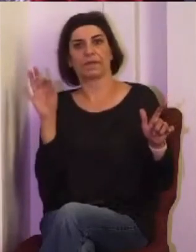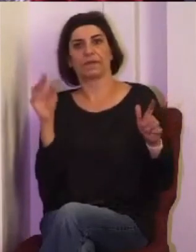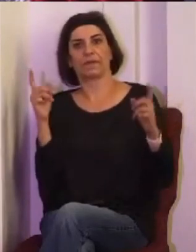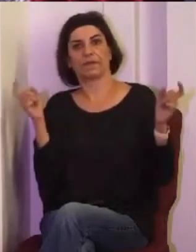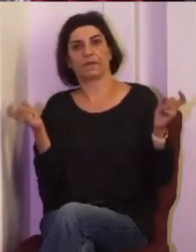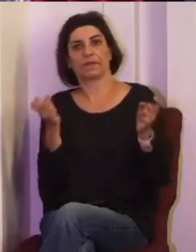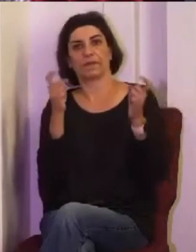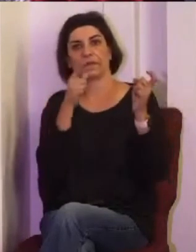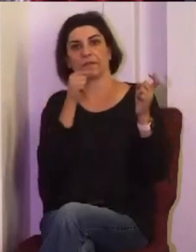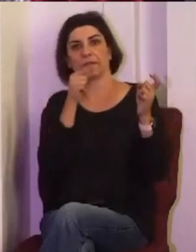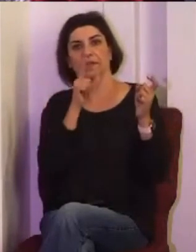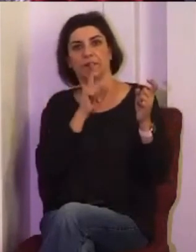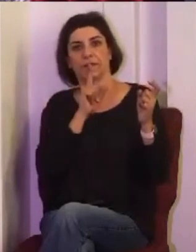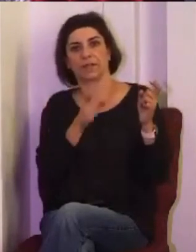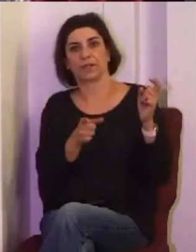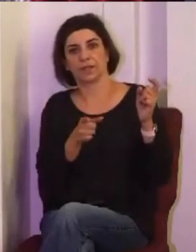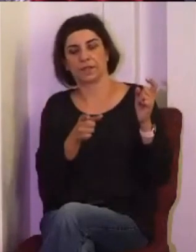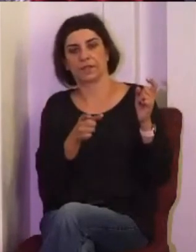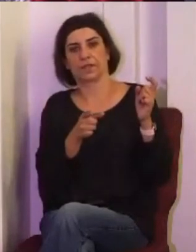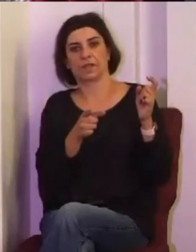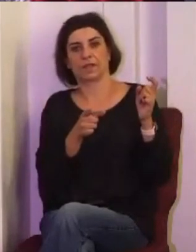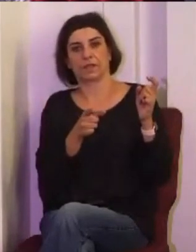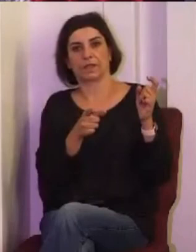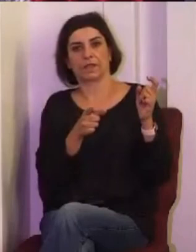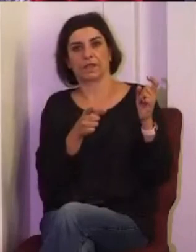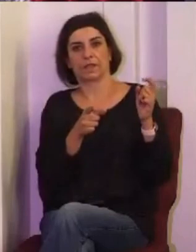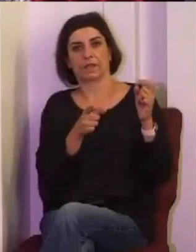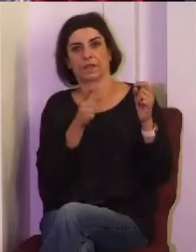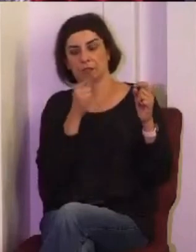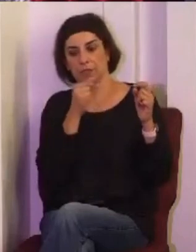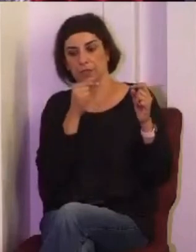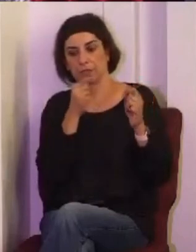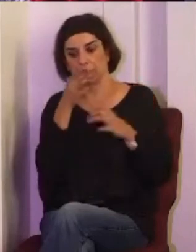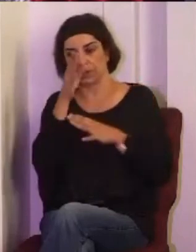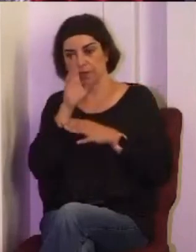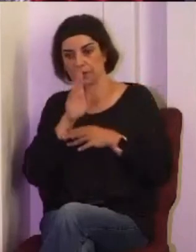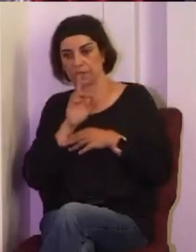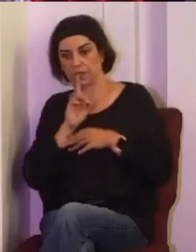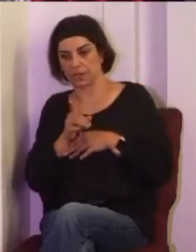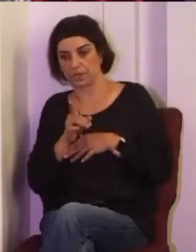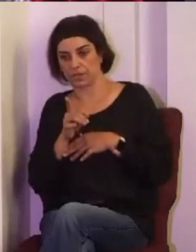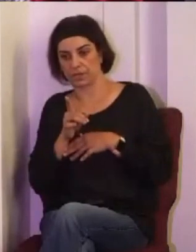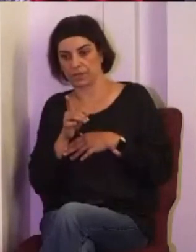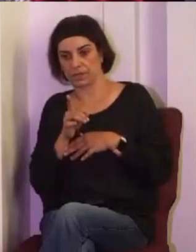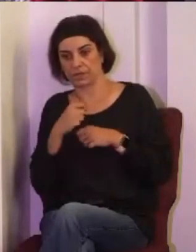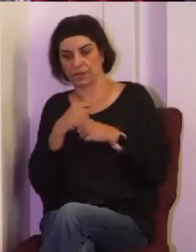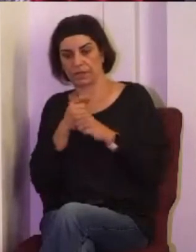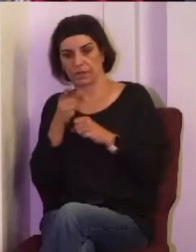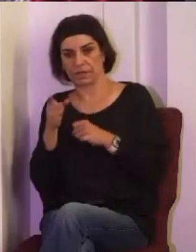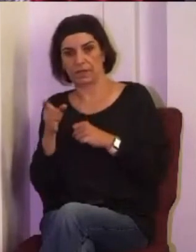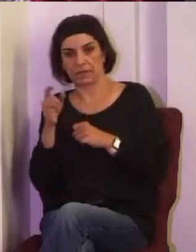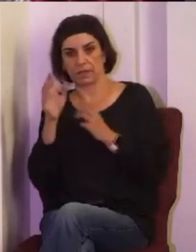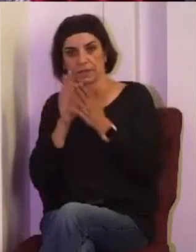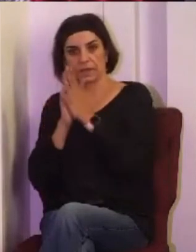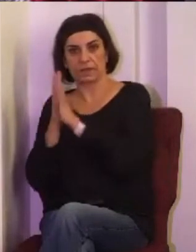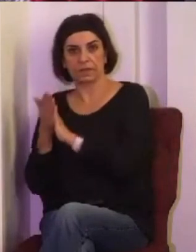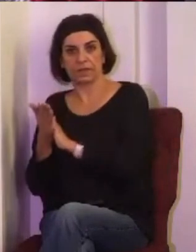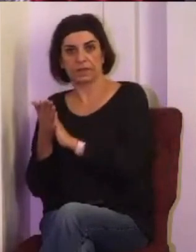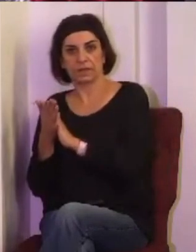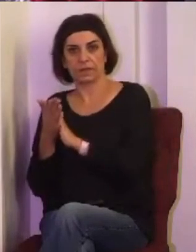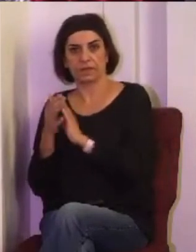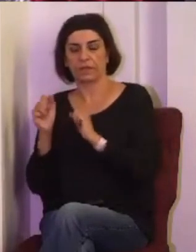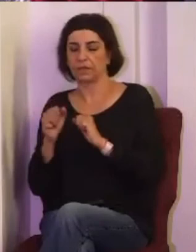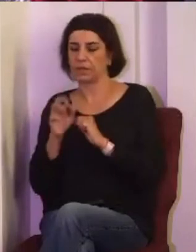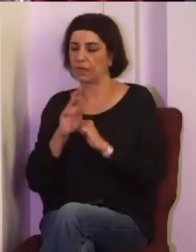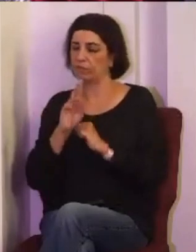you really are, who you really are, who God really created you to be, then you can